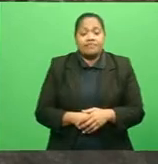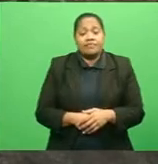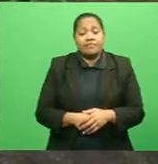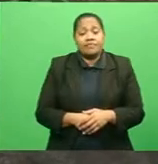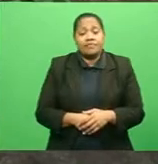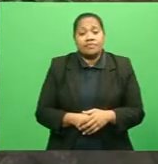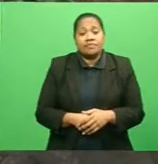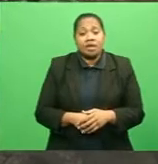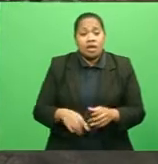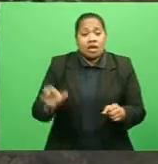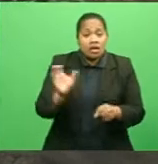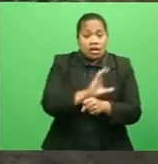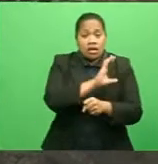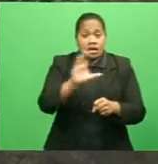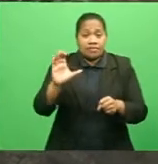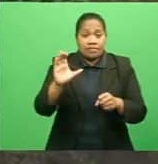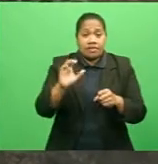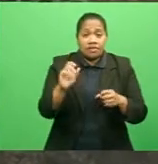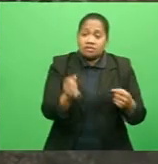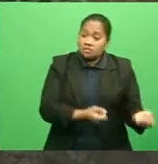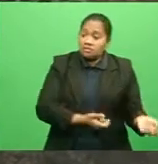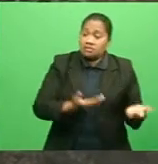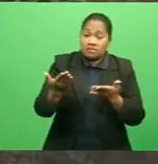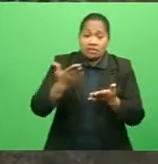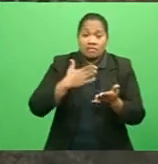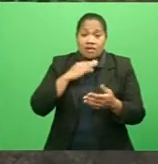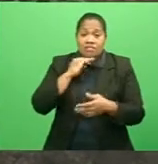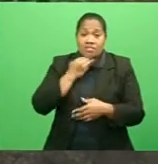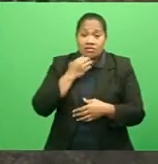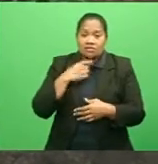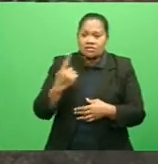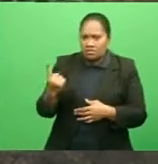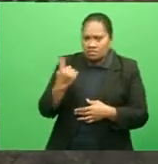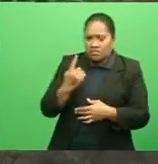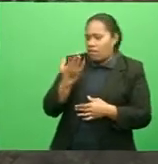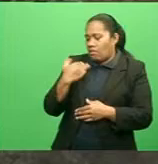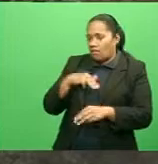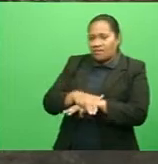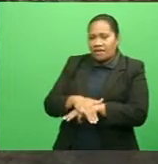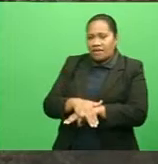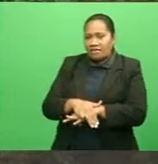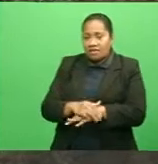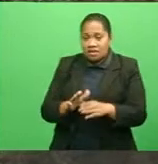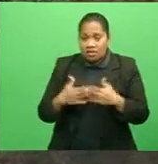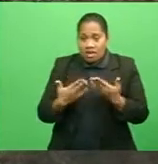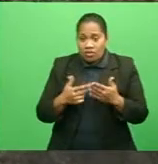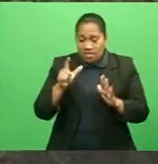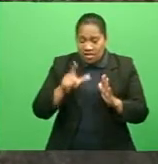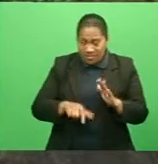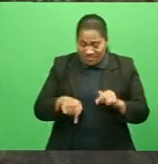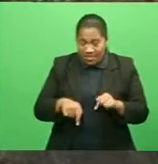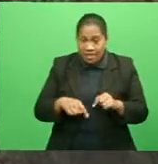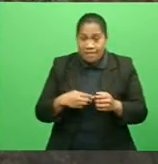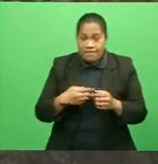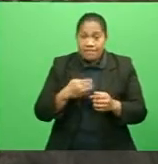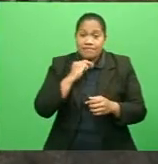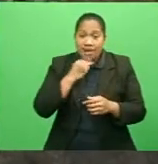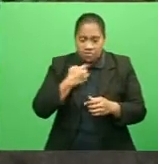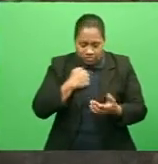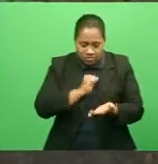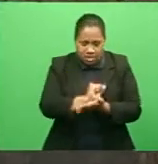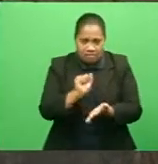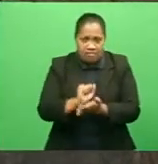The company that I supply my mangoes to have already come 4 times since last month. Now the leftover mangoes, I will be selling them to Suva.